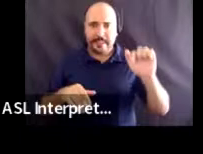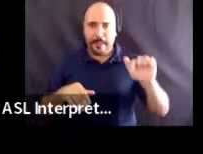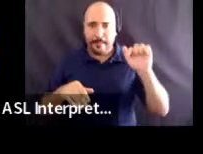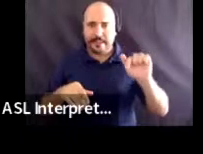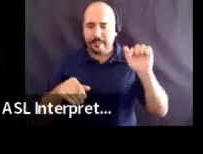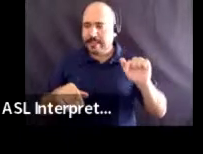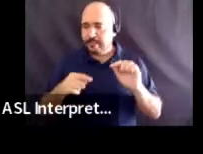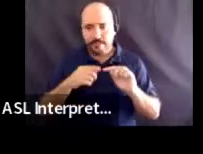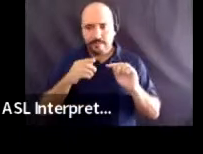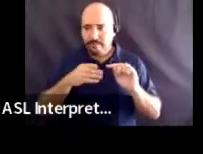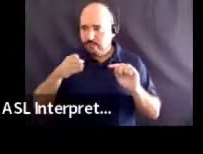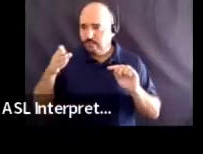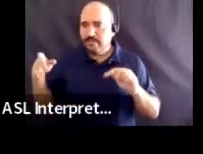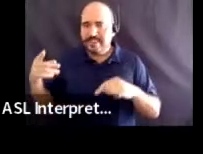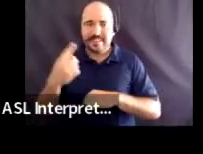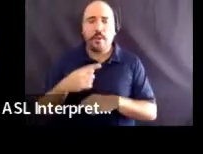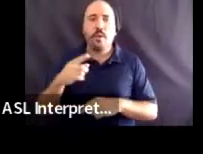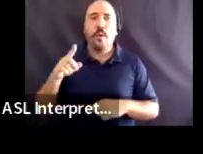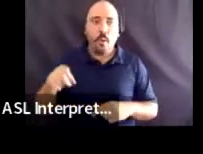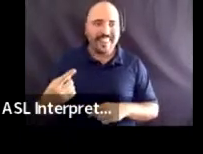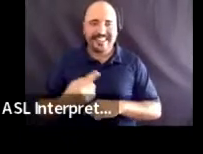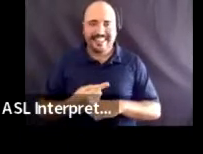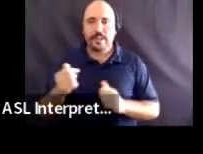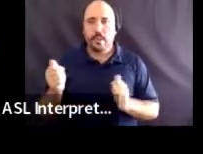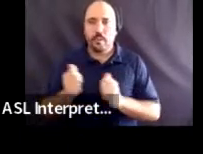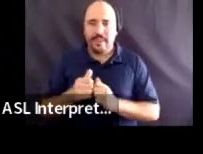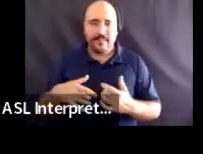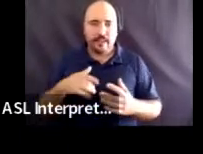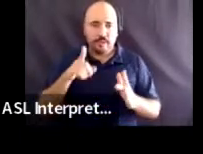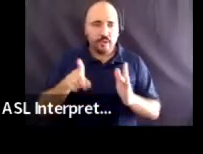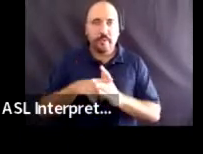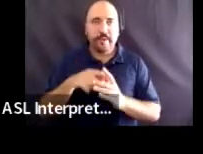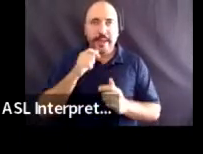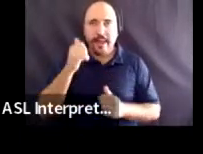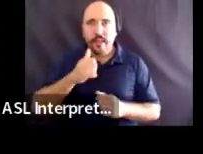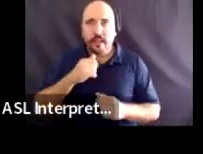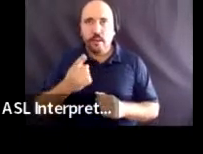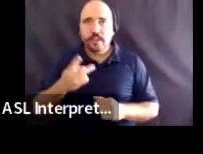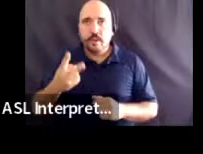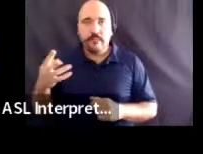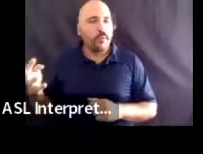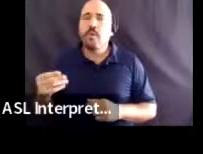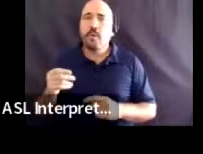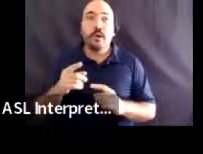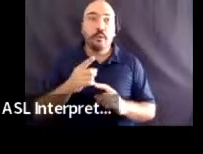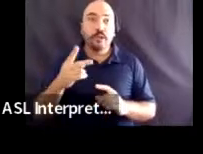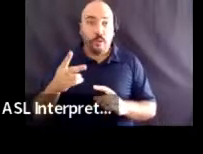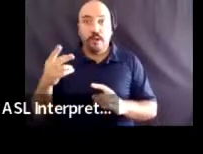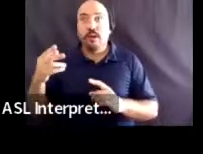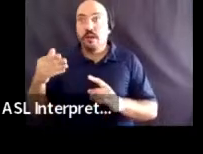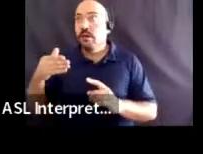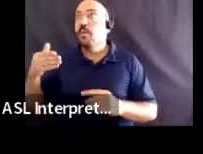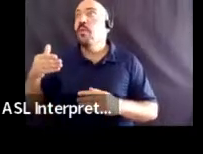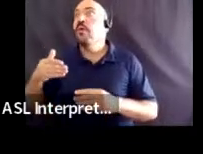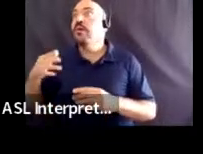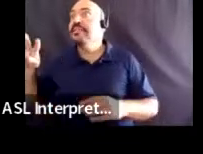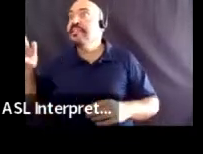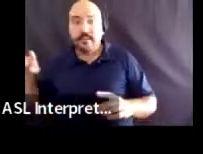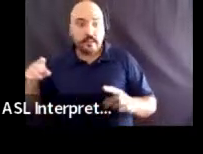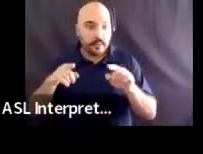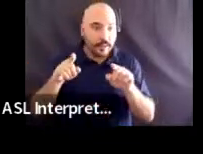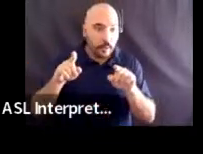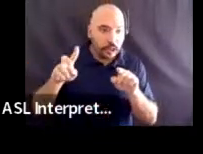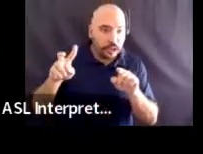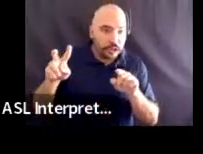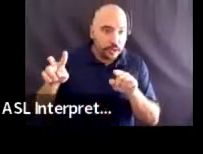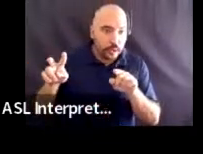another, but only the days that have events will show up for screen reader and keyboard users. So it's kind of, we're trying